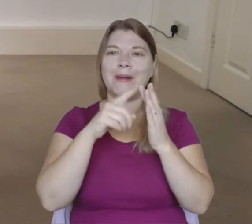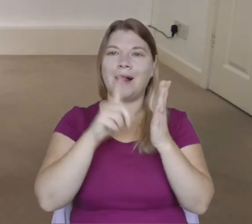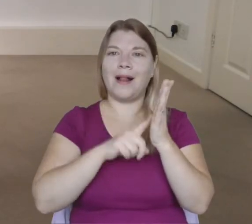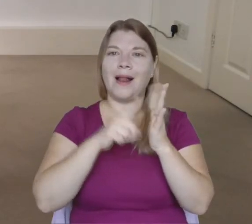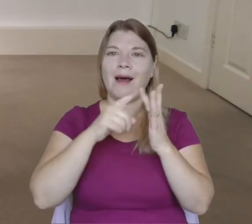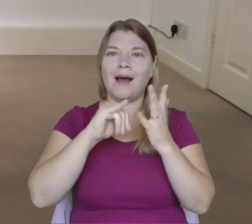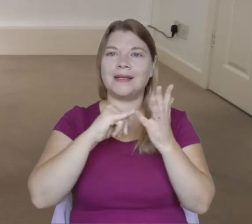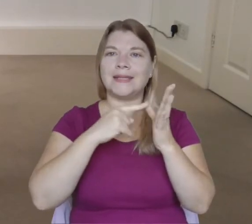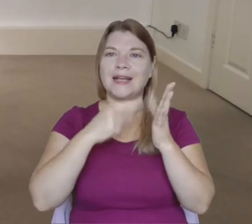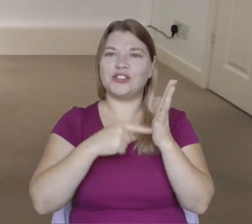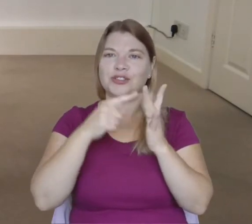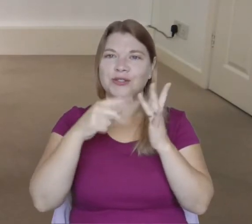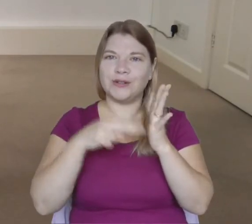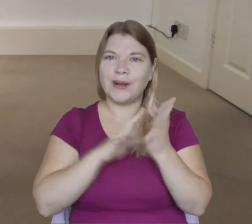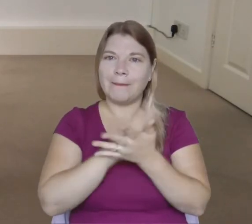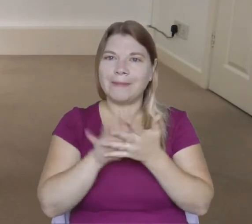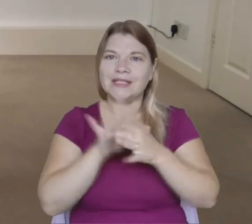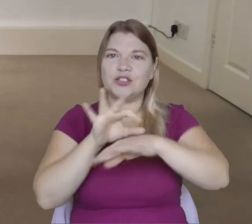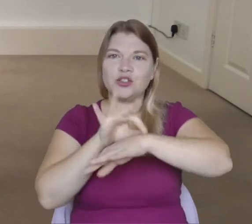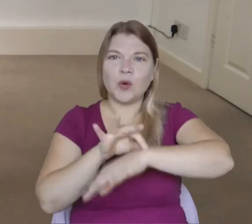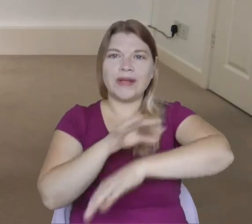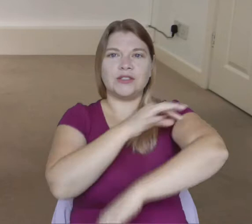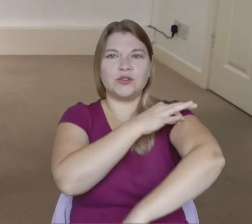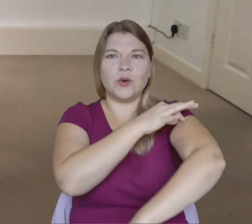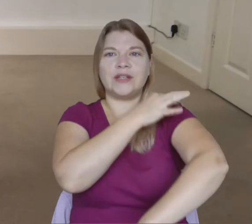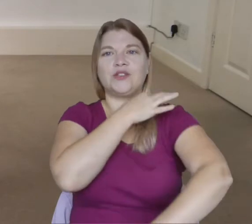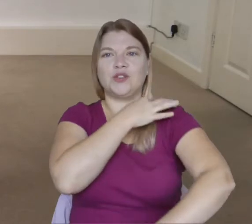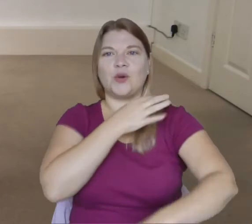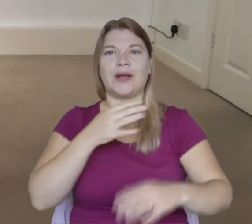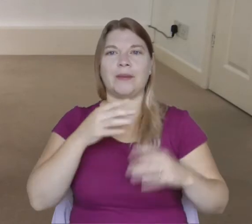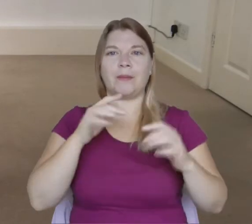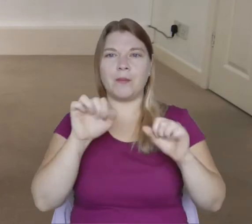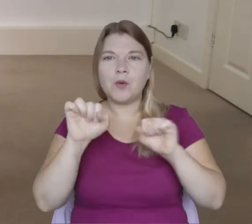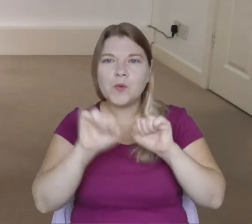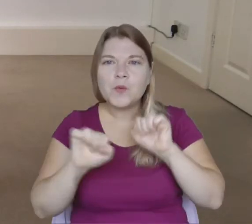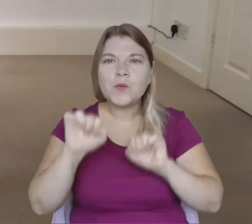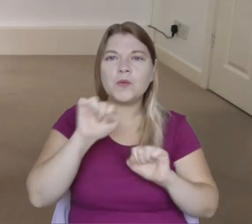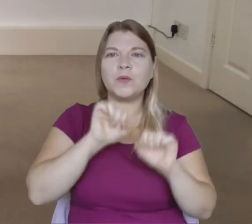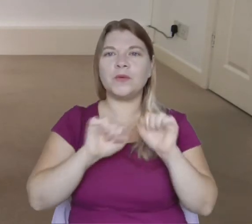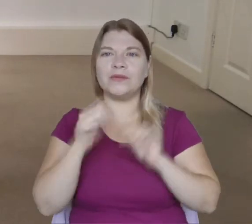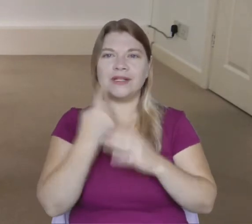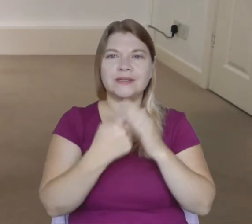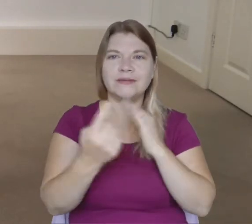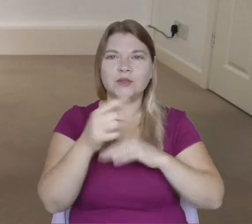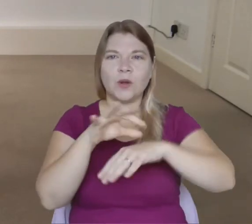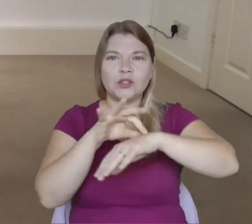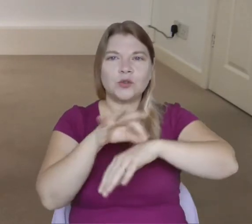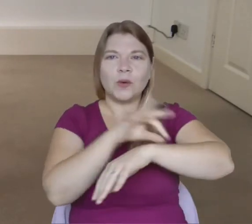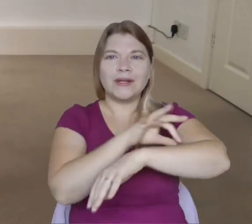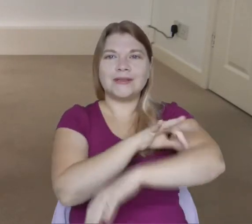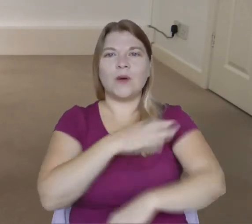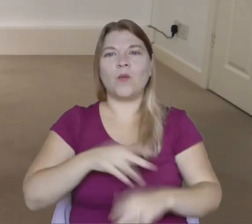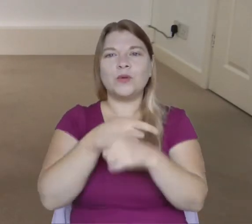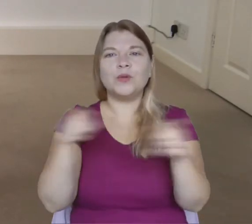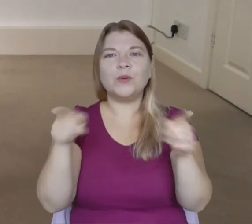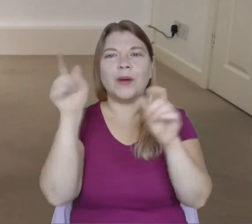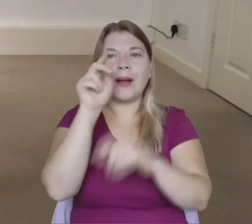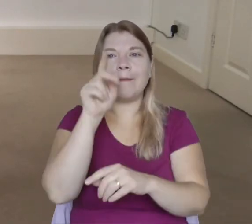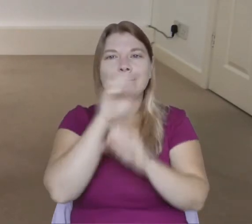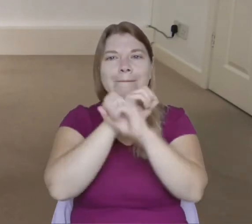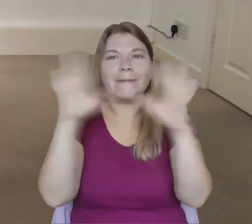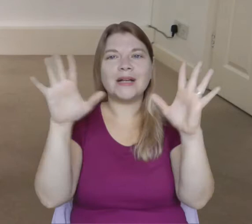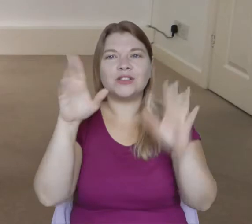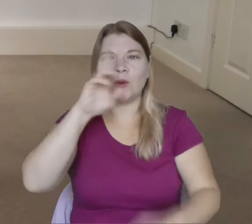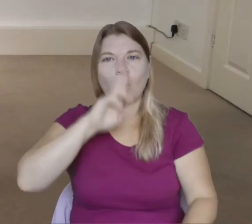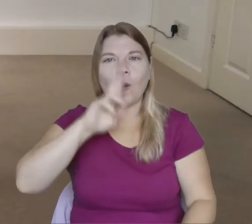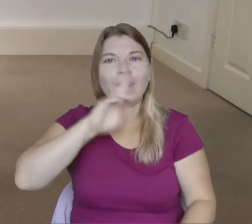joints individually, and you can imagine that there's kind of a lovely oil or honey or maple syrup or